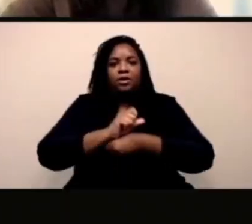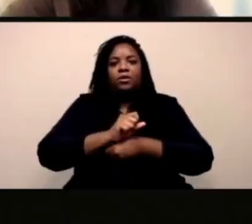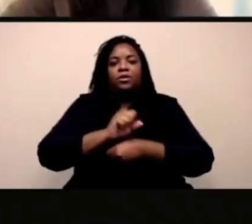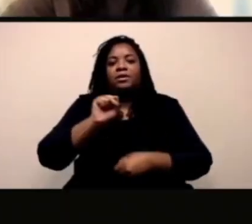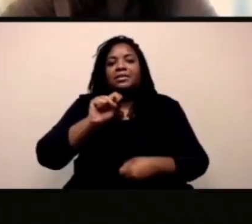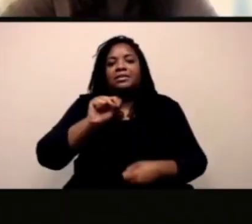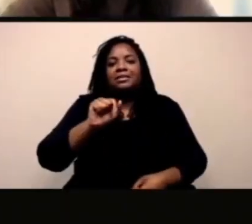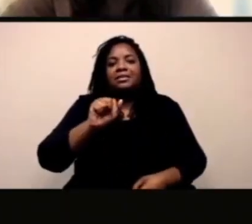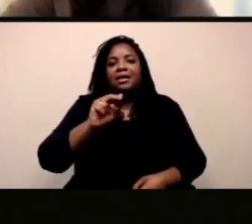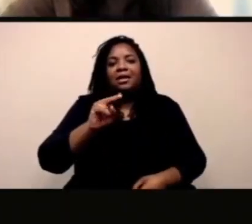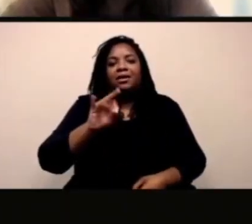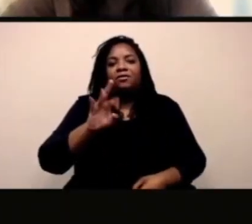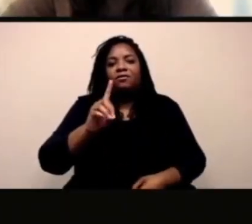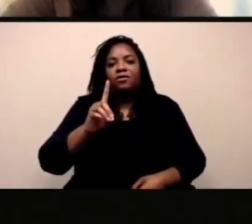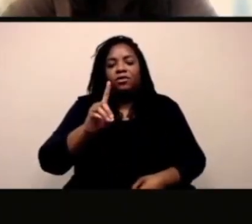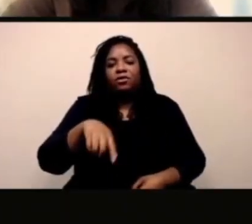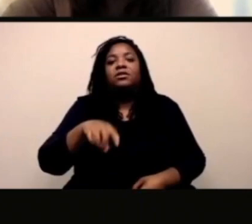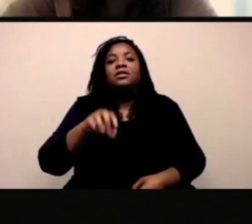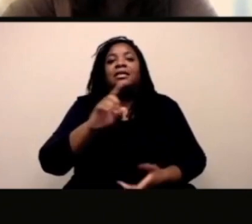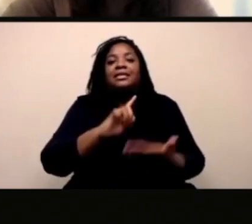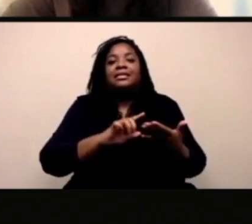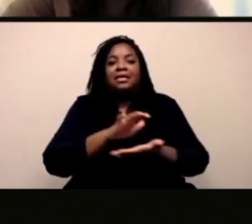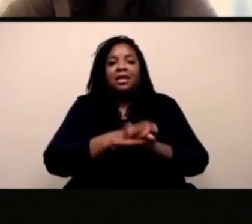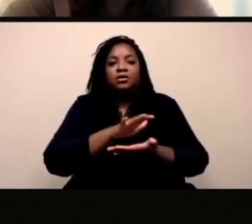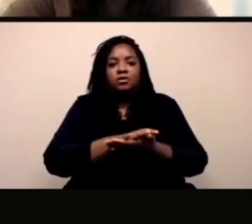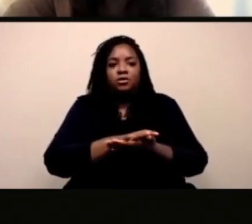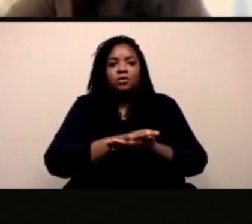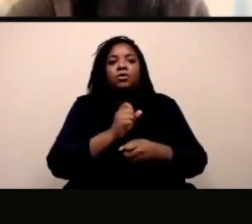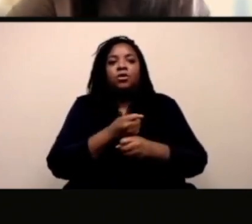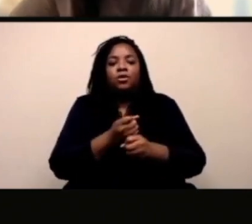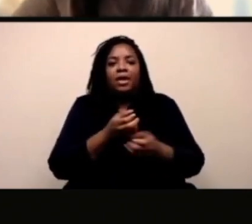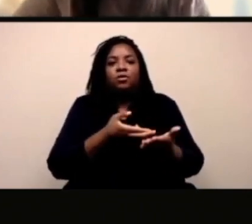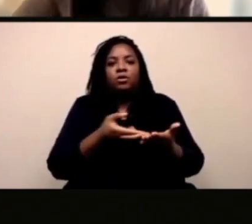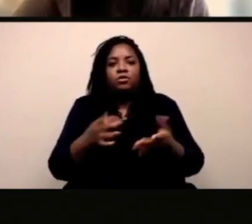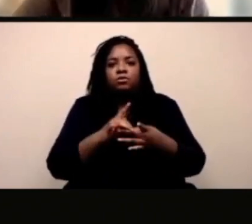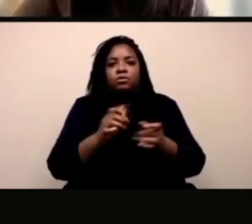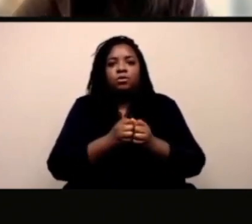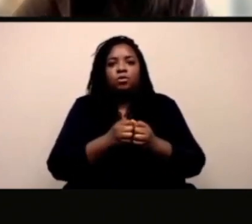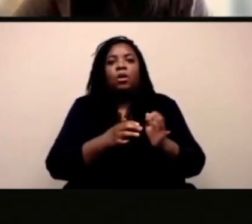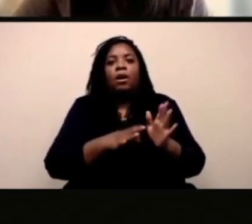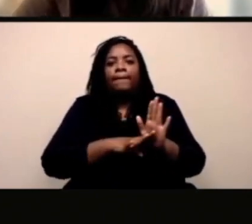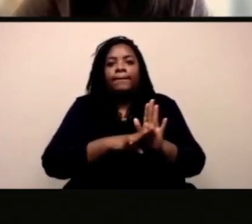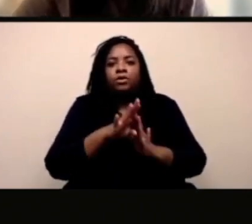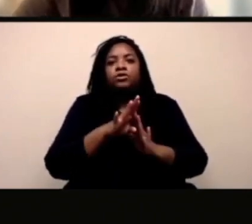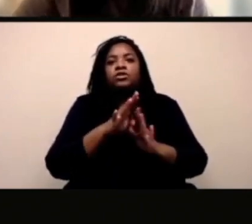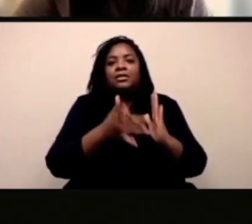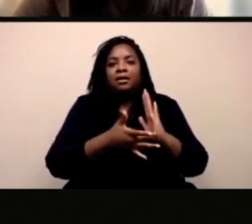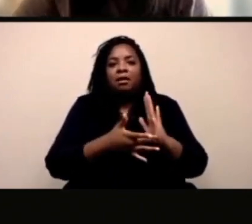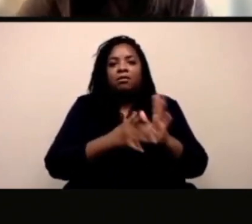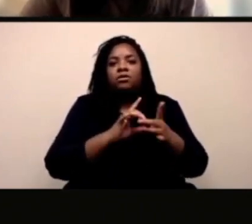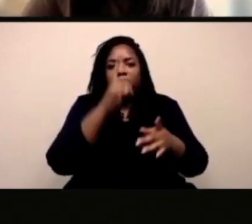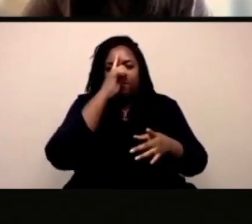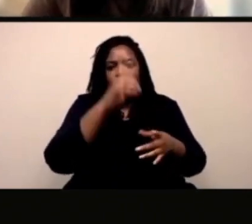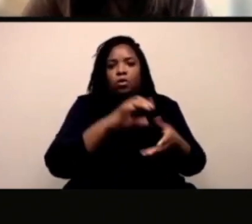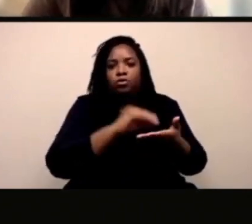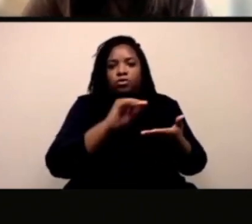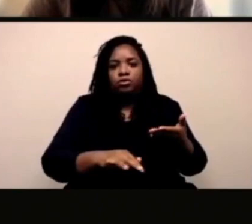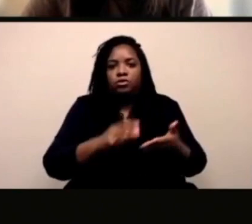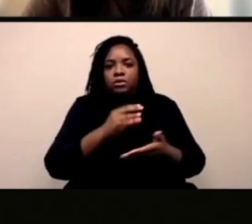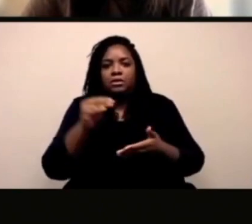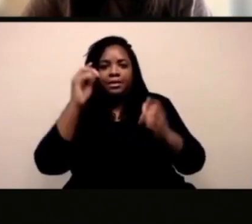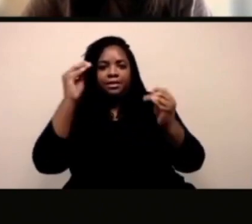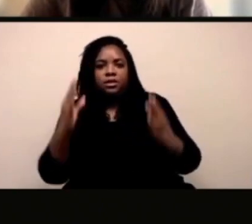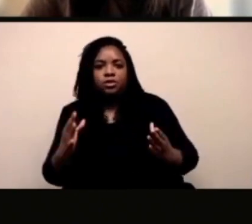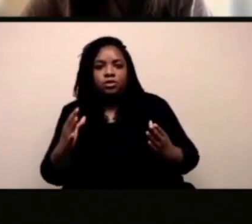Design School to create resources around emerging technologies for students and teachers. And I will pass